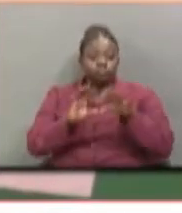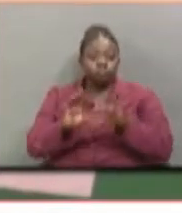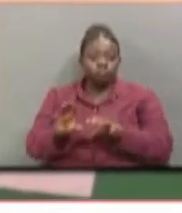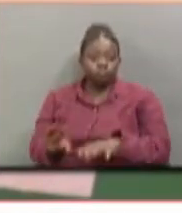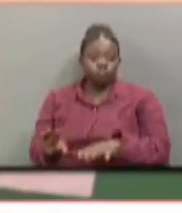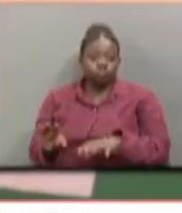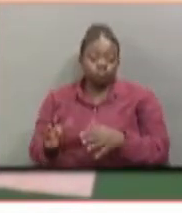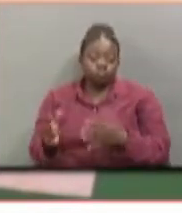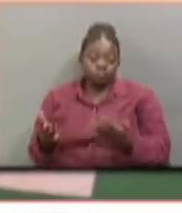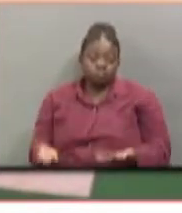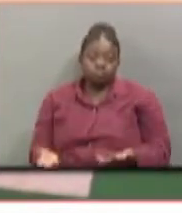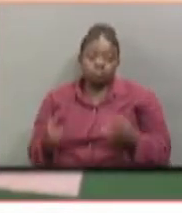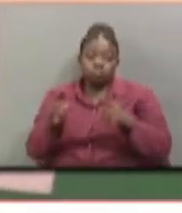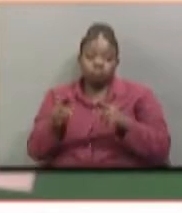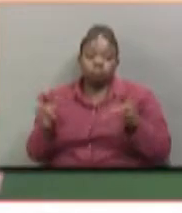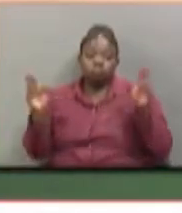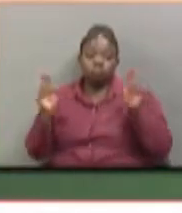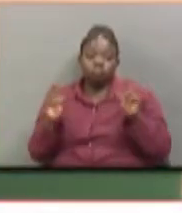era